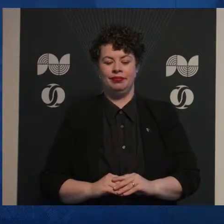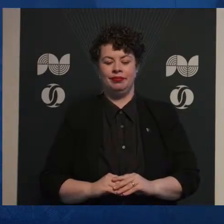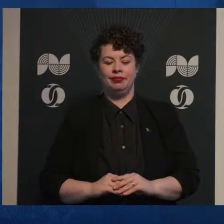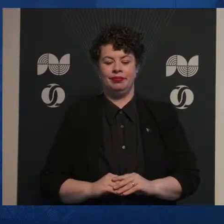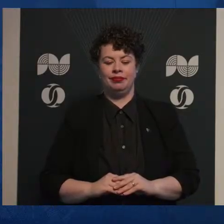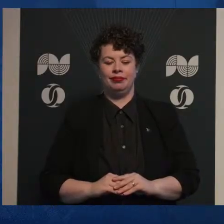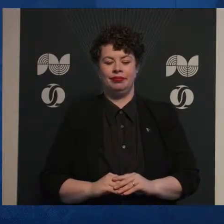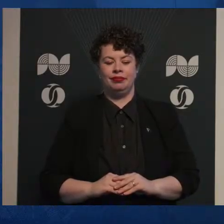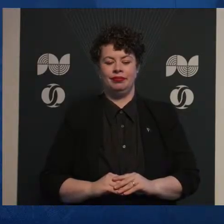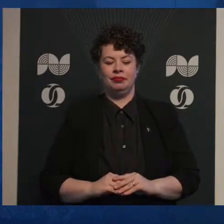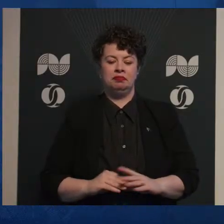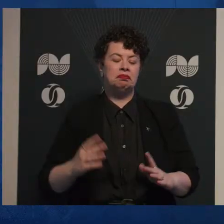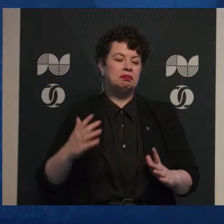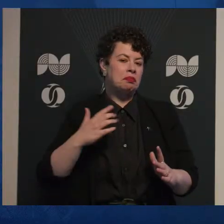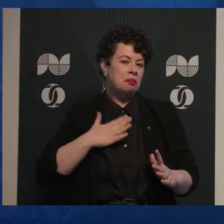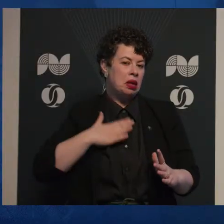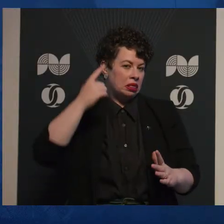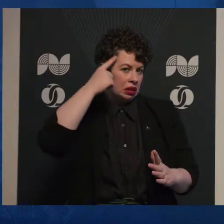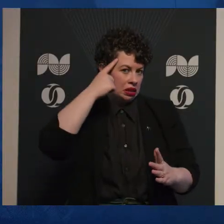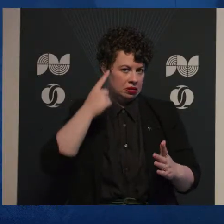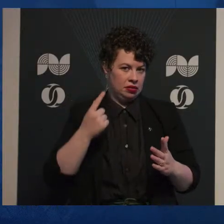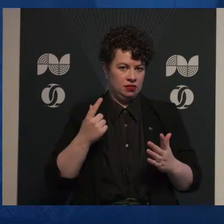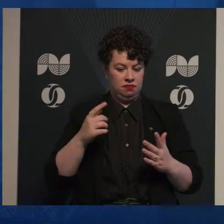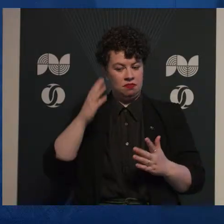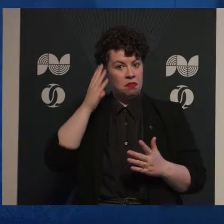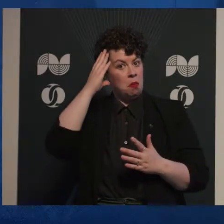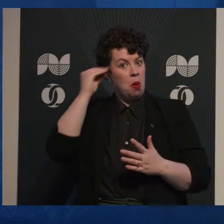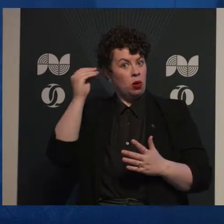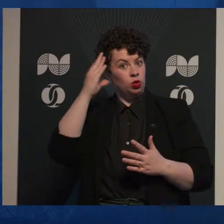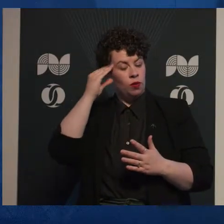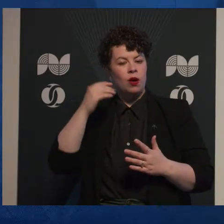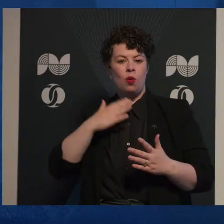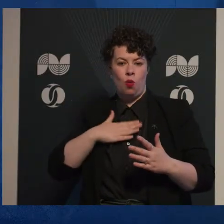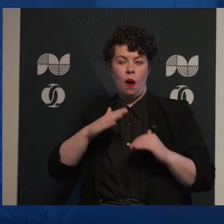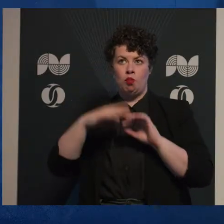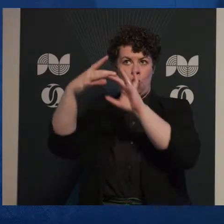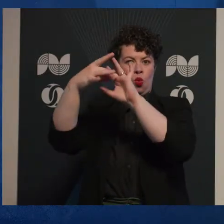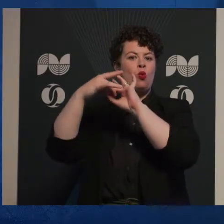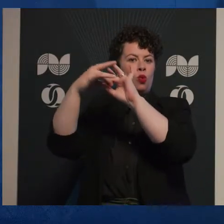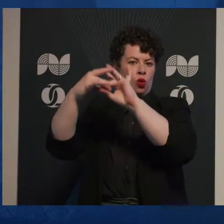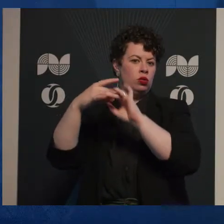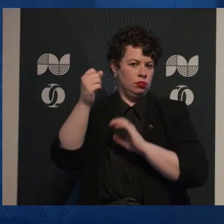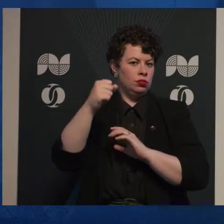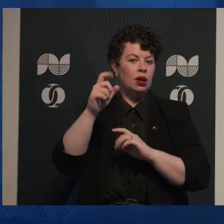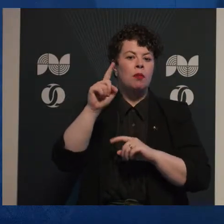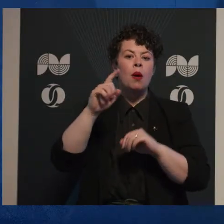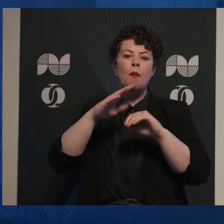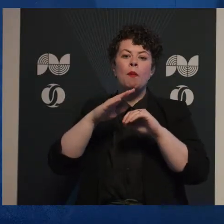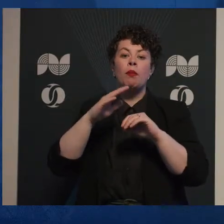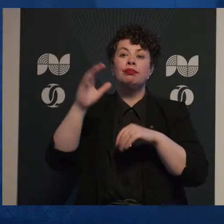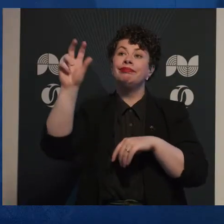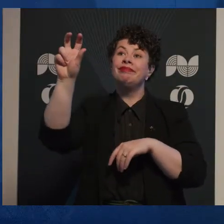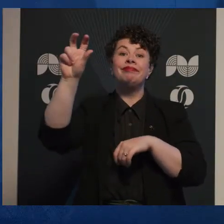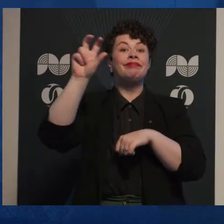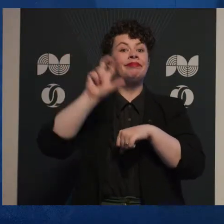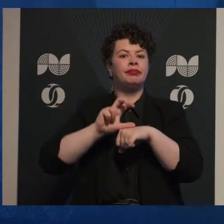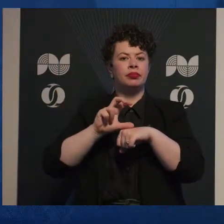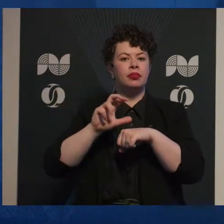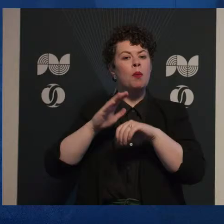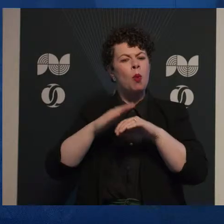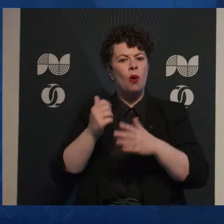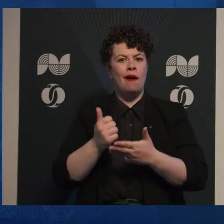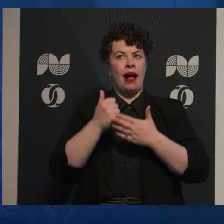For the last, I think, for the future, where we want to see more with IFIs is more deeper engagement in institutional